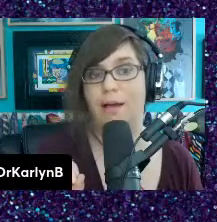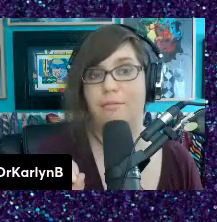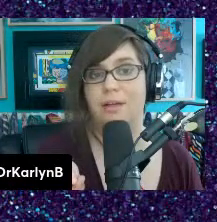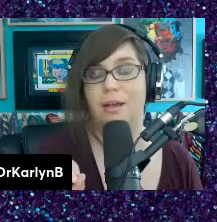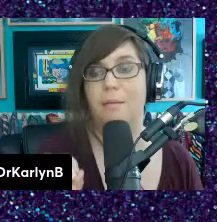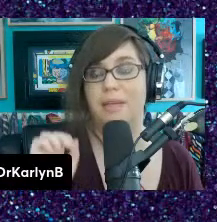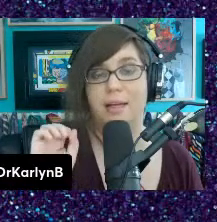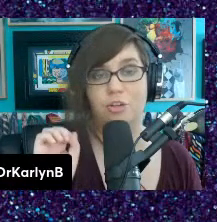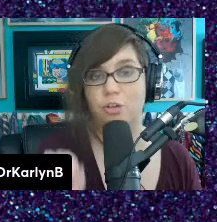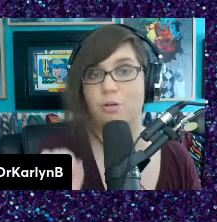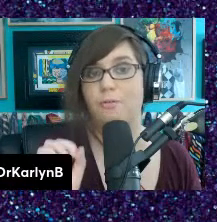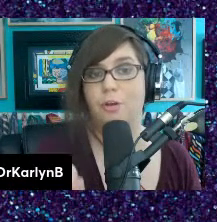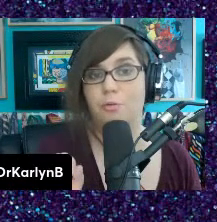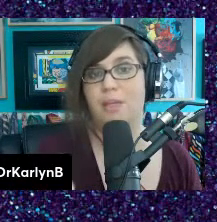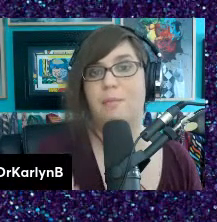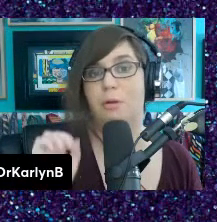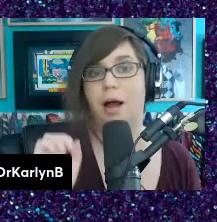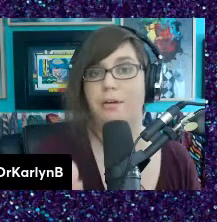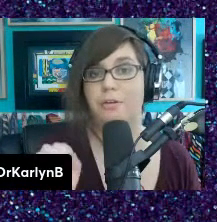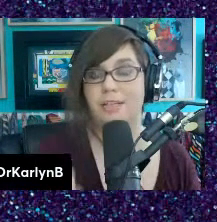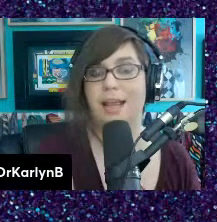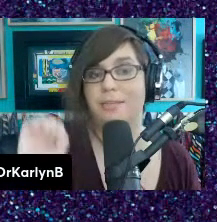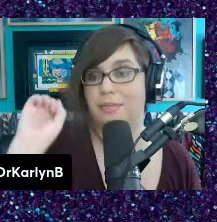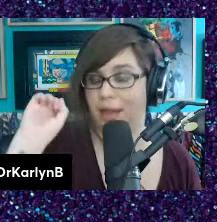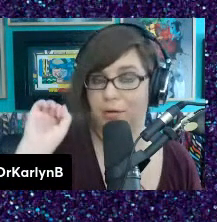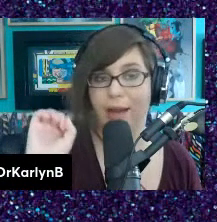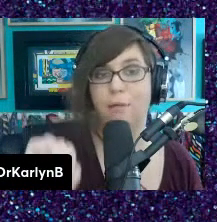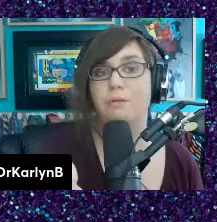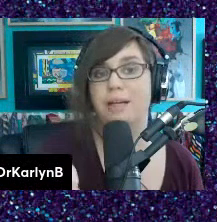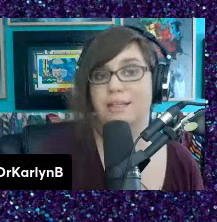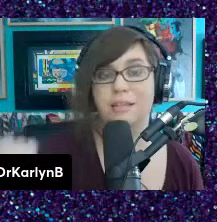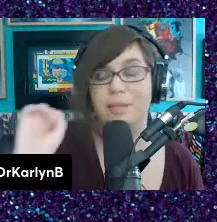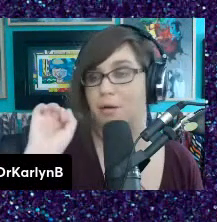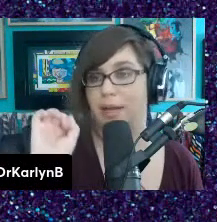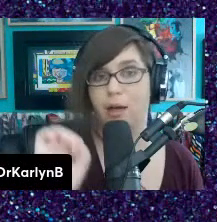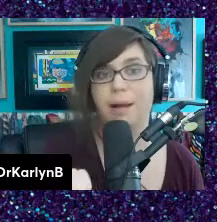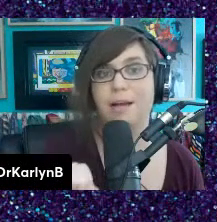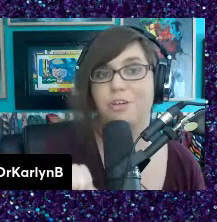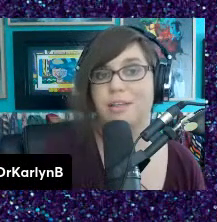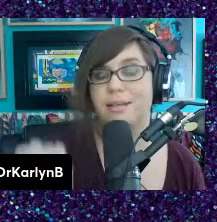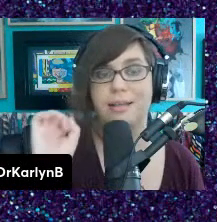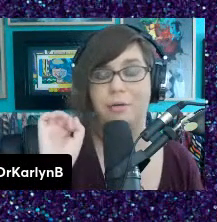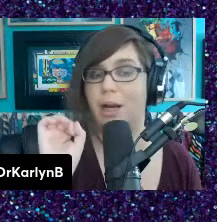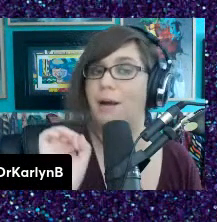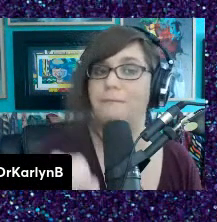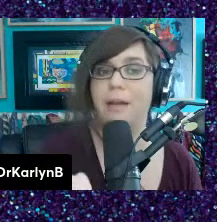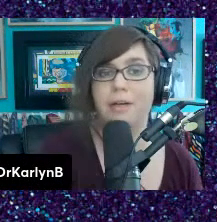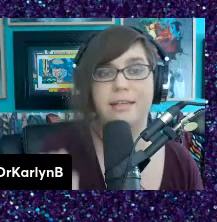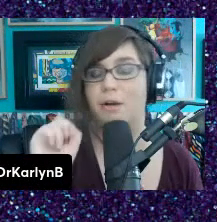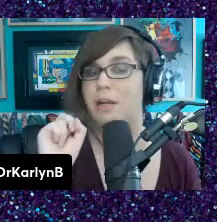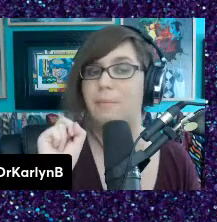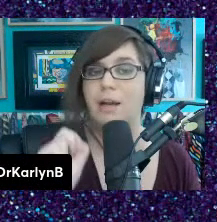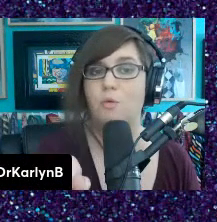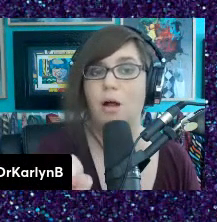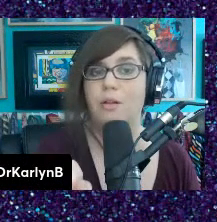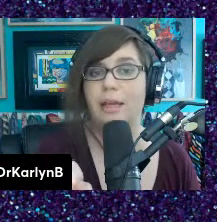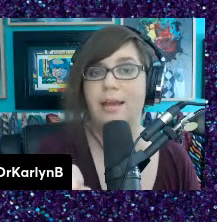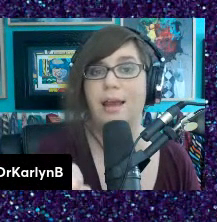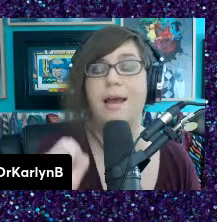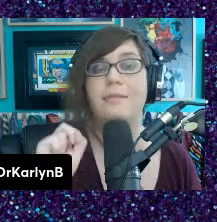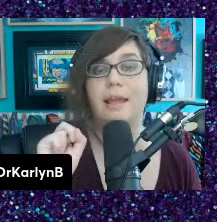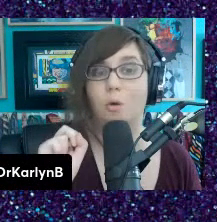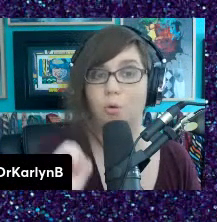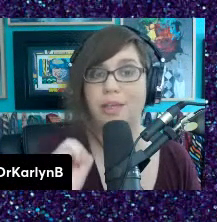woke left because too few people understand that they don't care about racism, they don't care about justice, they don't care about fairness, they don't care about